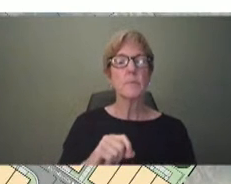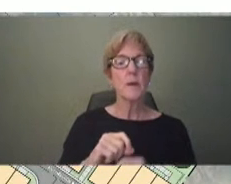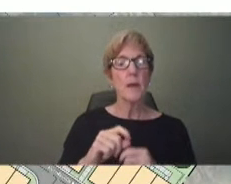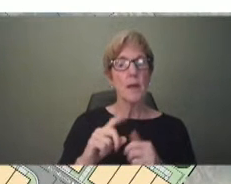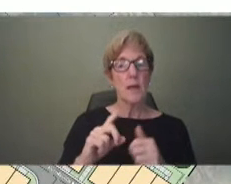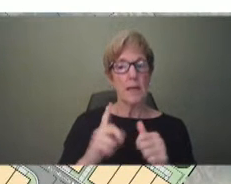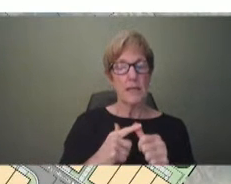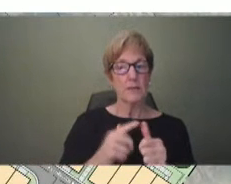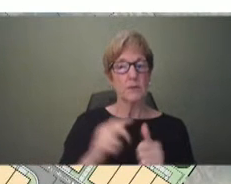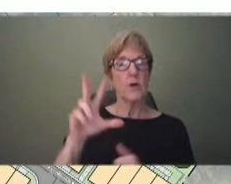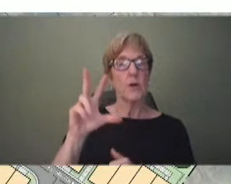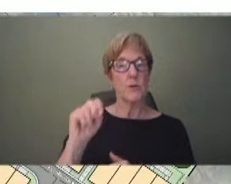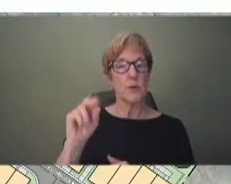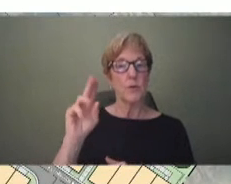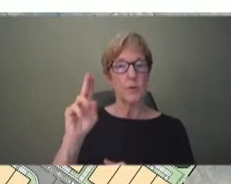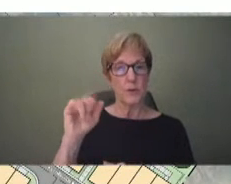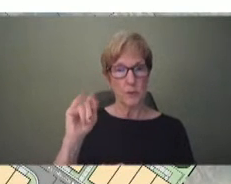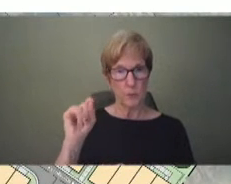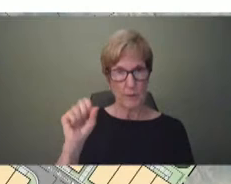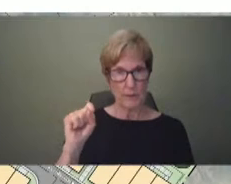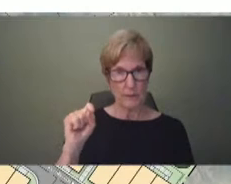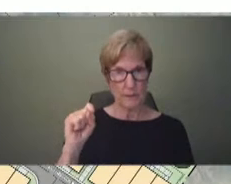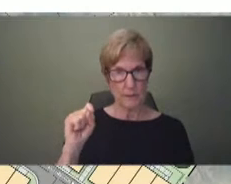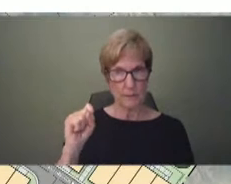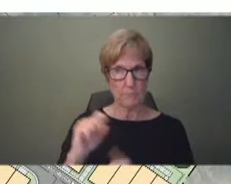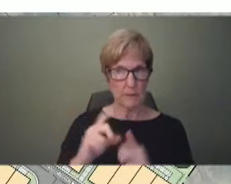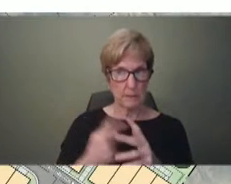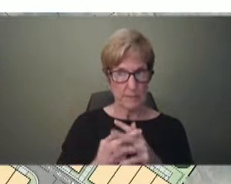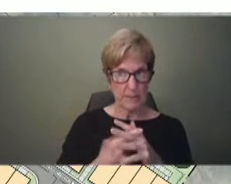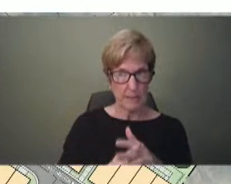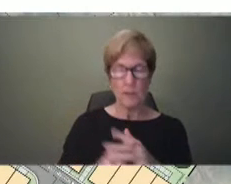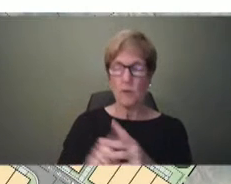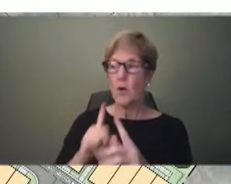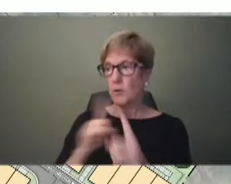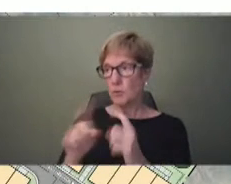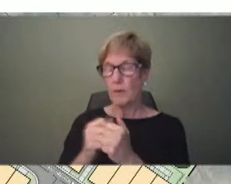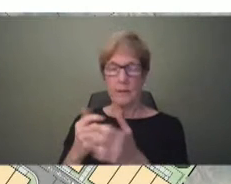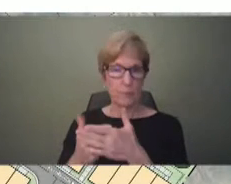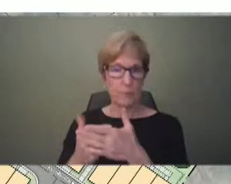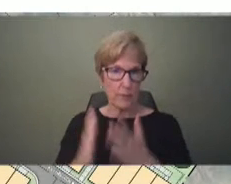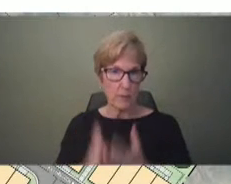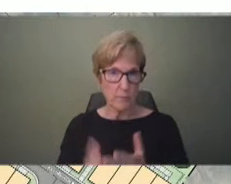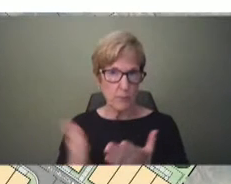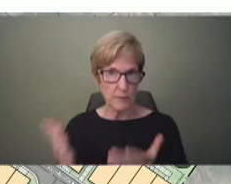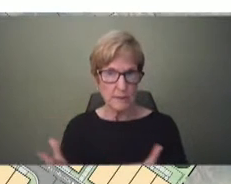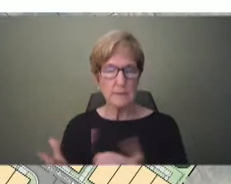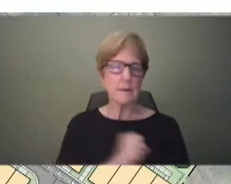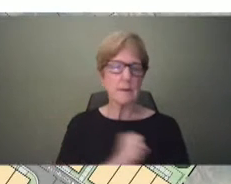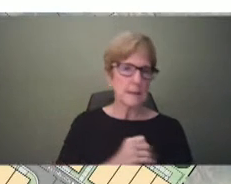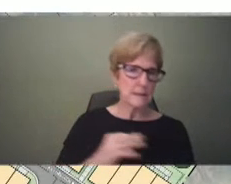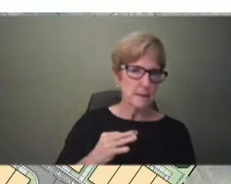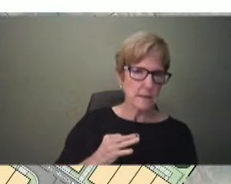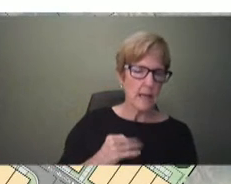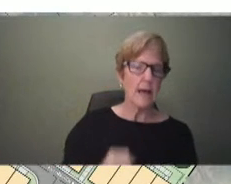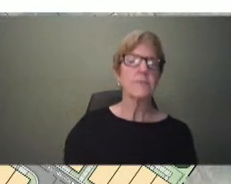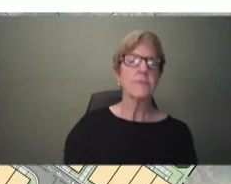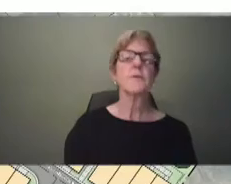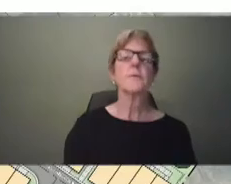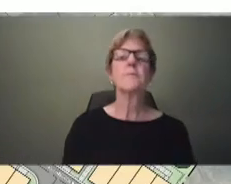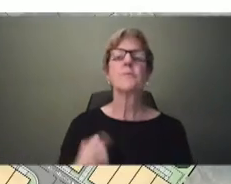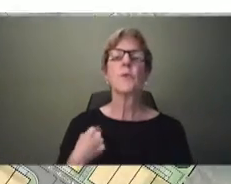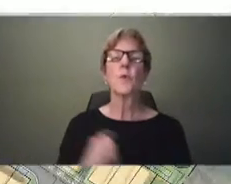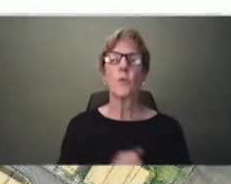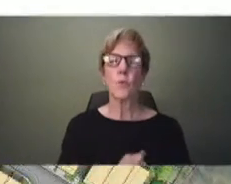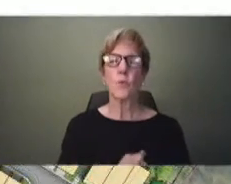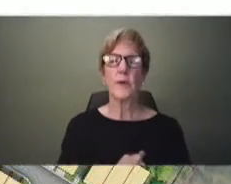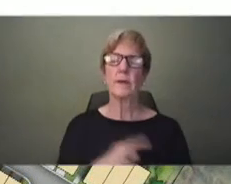30 units and uh upon conversations with the community and and staff we we uh went